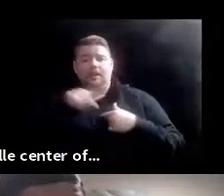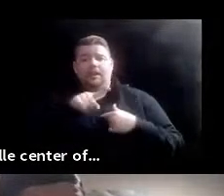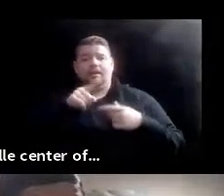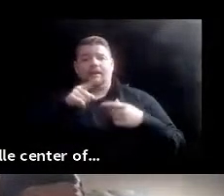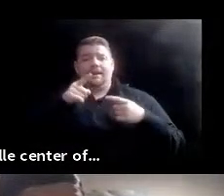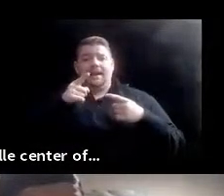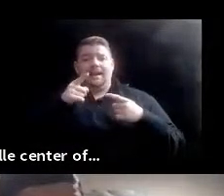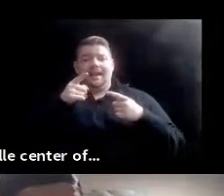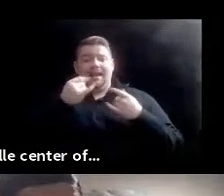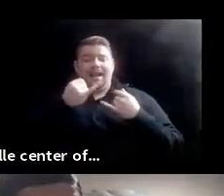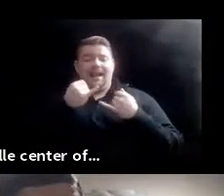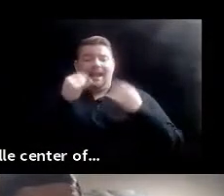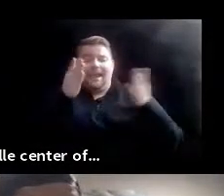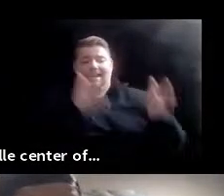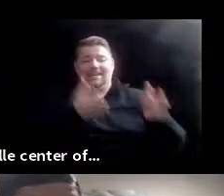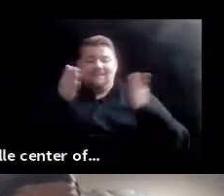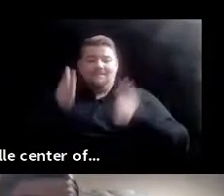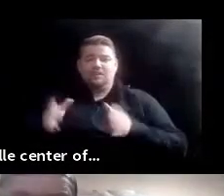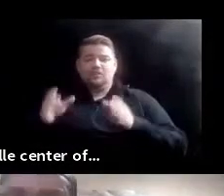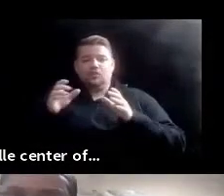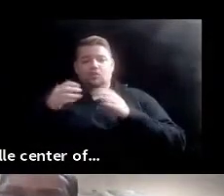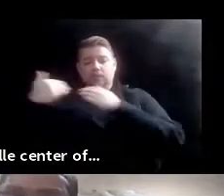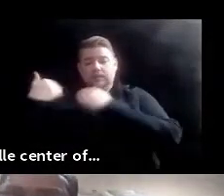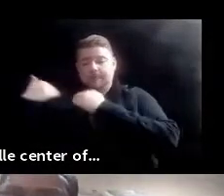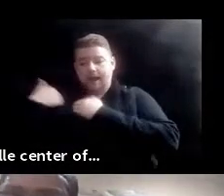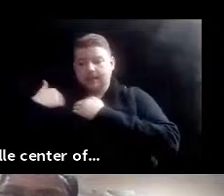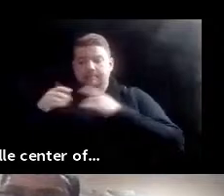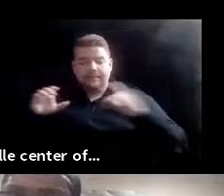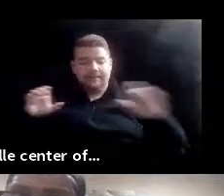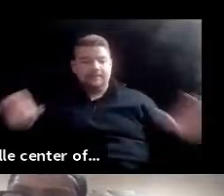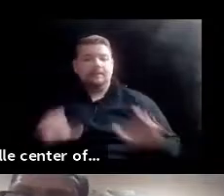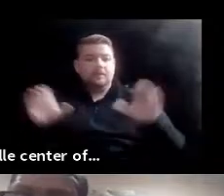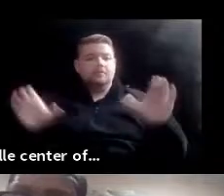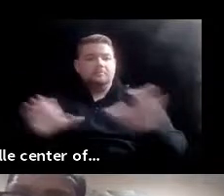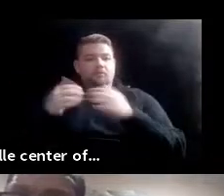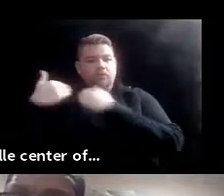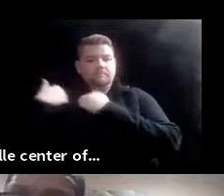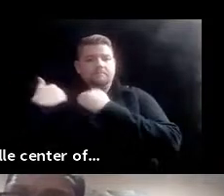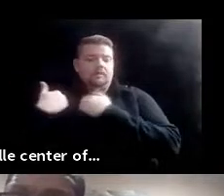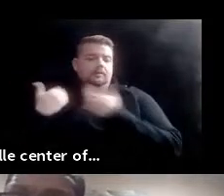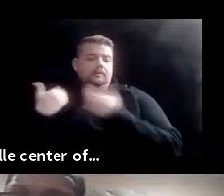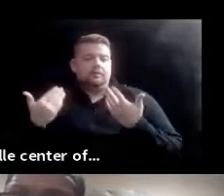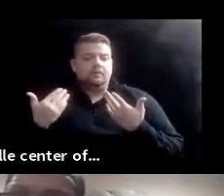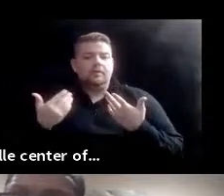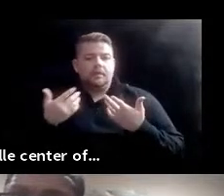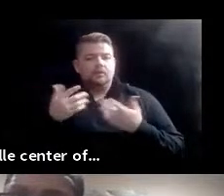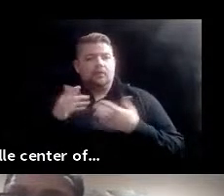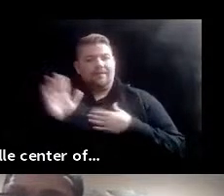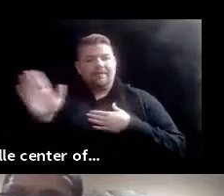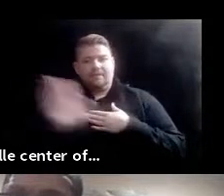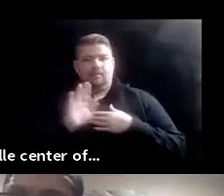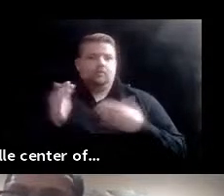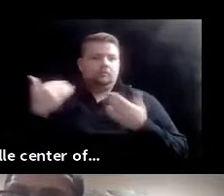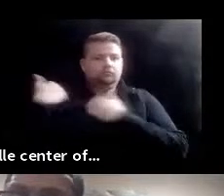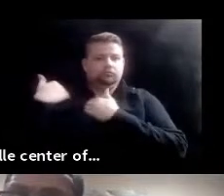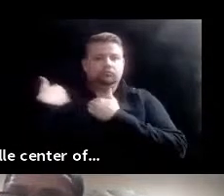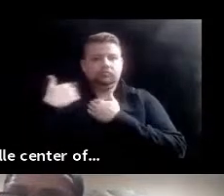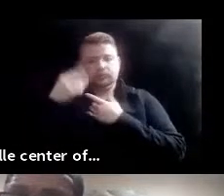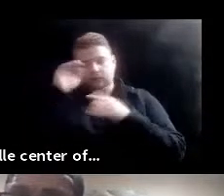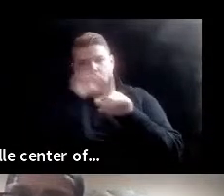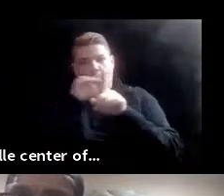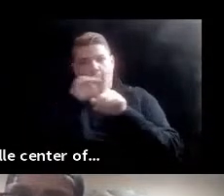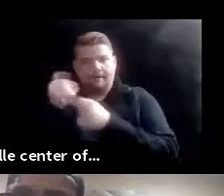to act responsibly right now. That's what we need. So just a reminder.